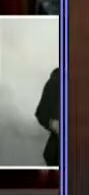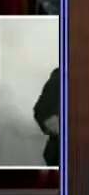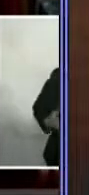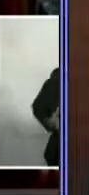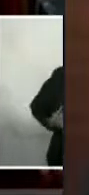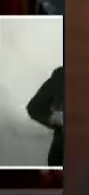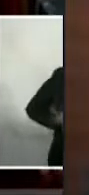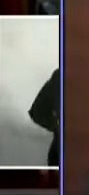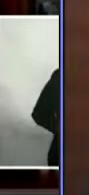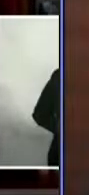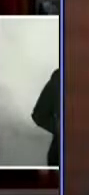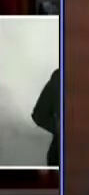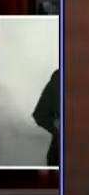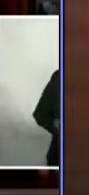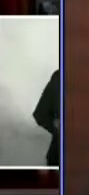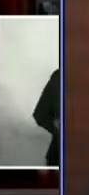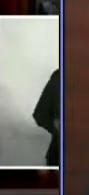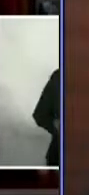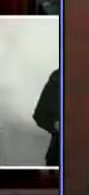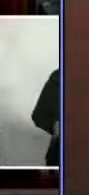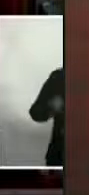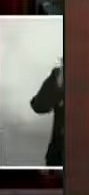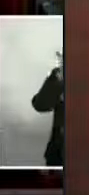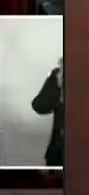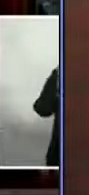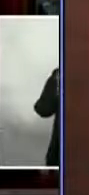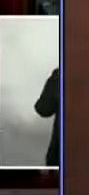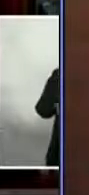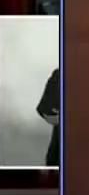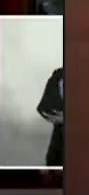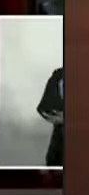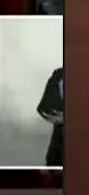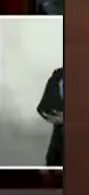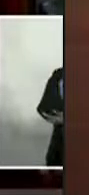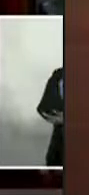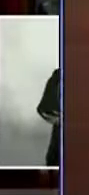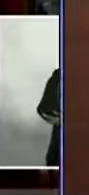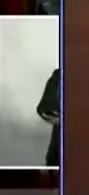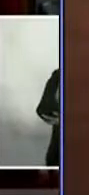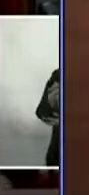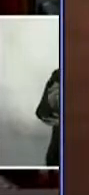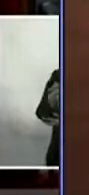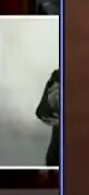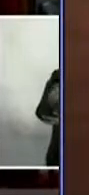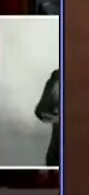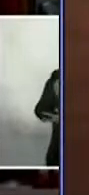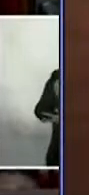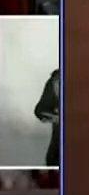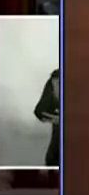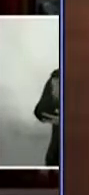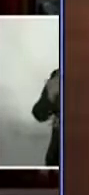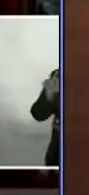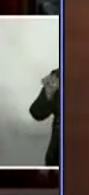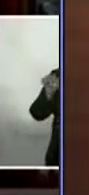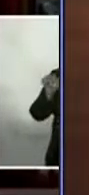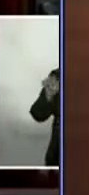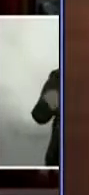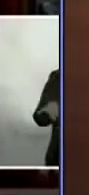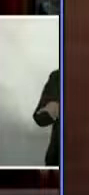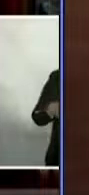Thank you, Honorable MEC Belay. We have come to the